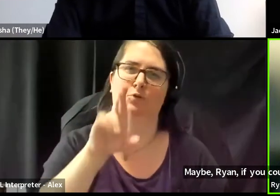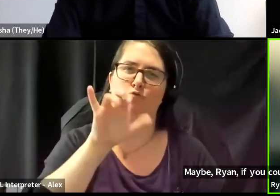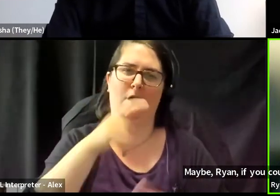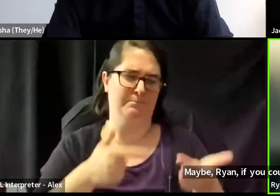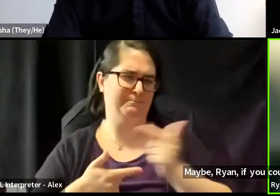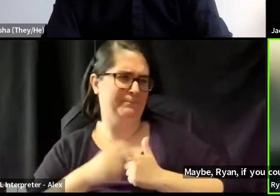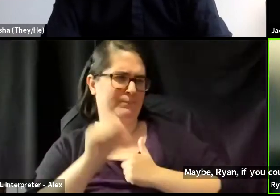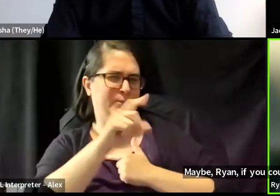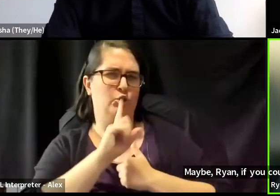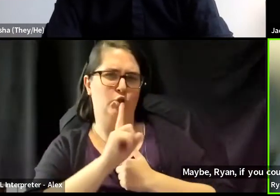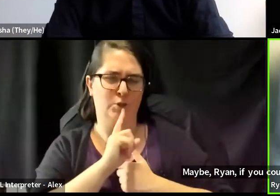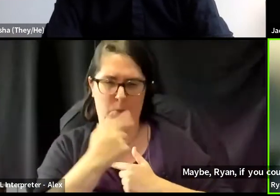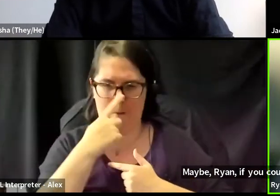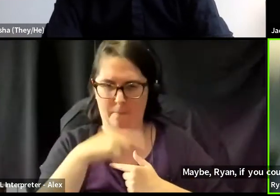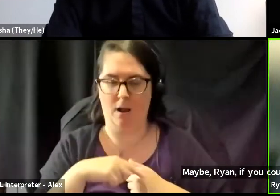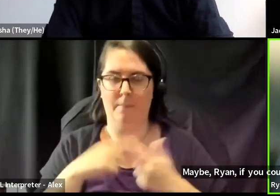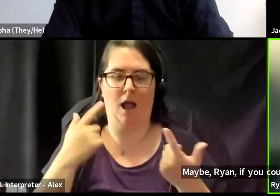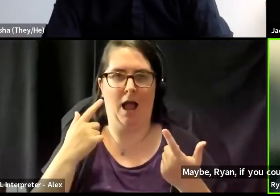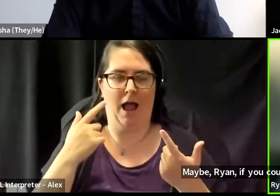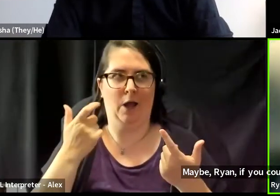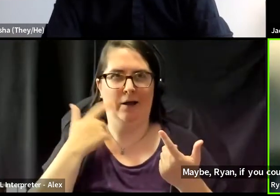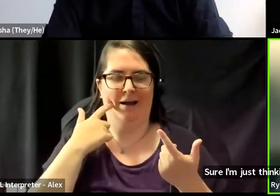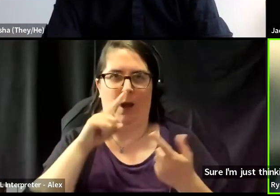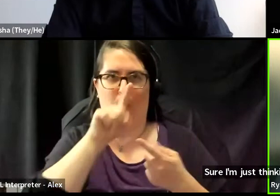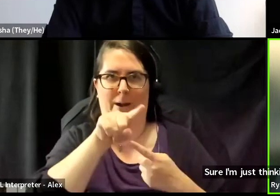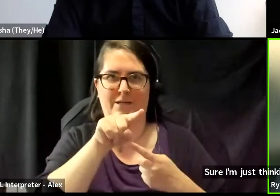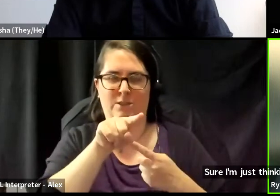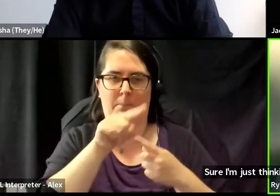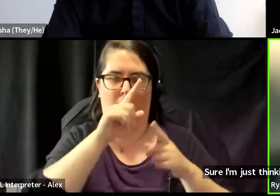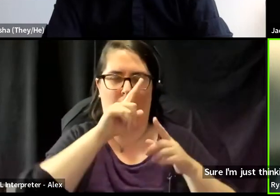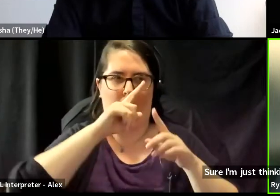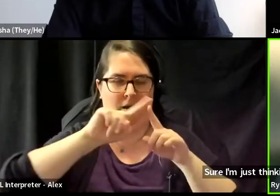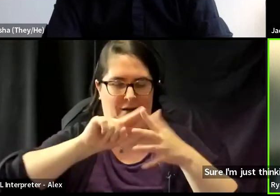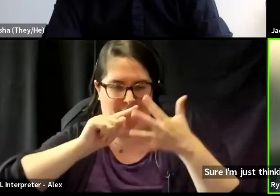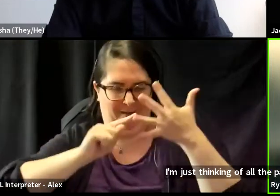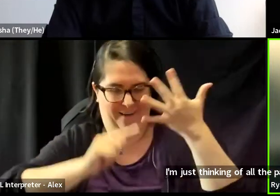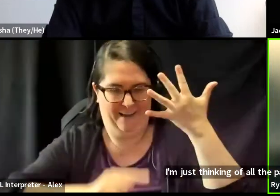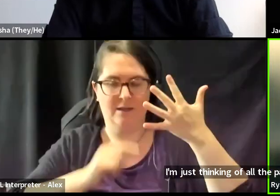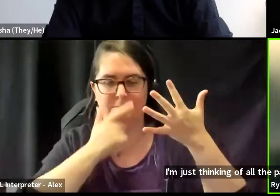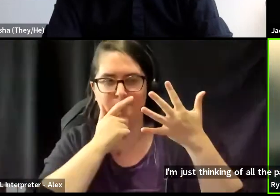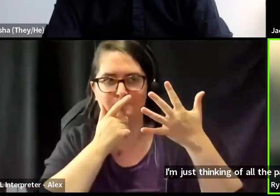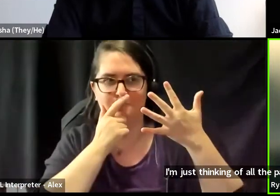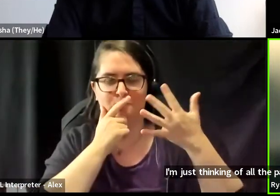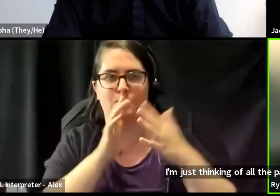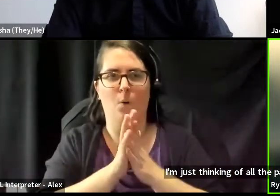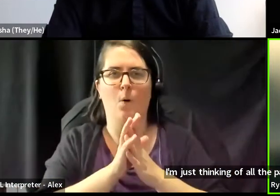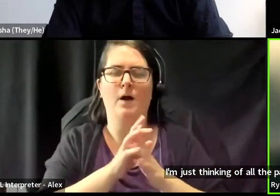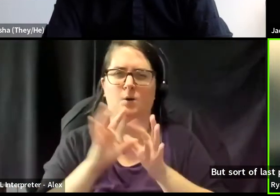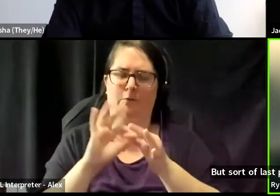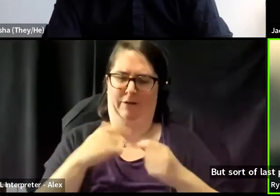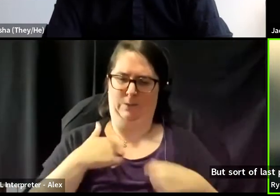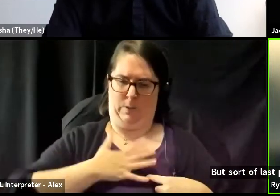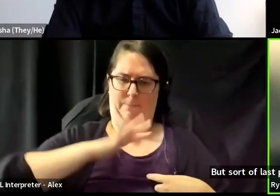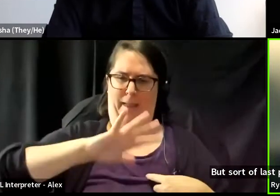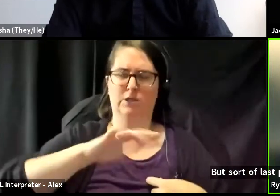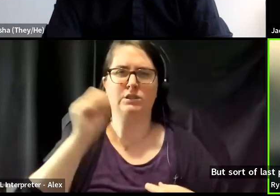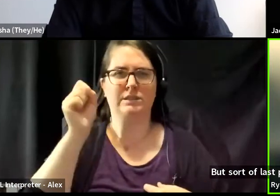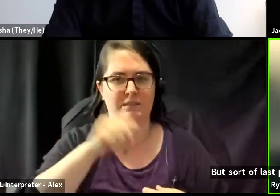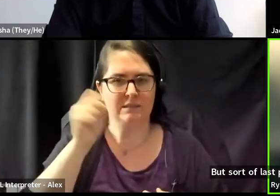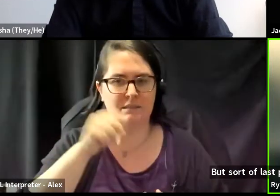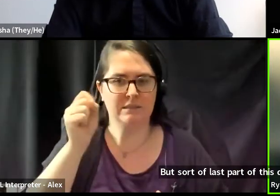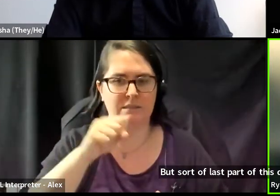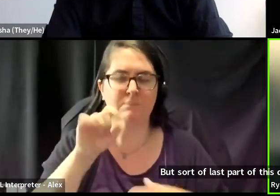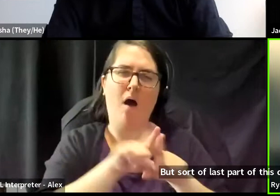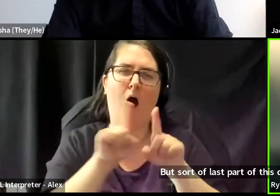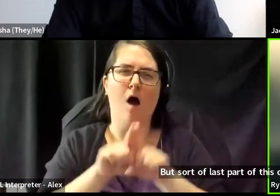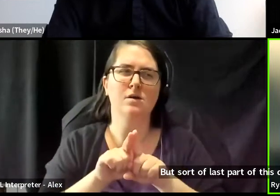Sure. I'm just thinking of all the parts of your question, but the sort of last part of this question of compassion and also